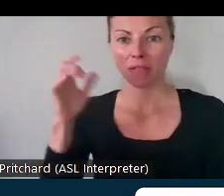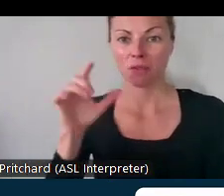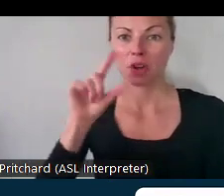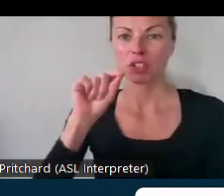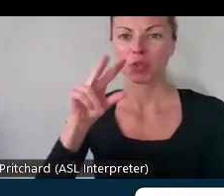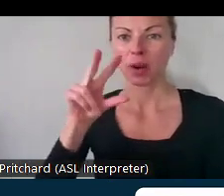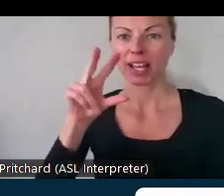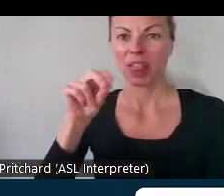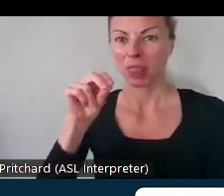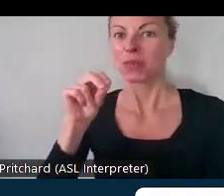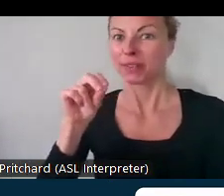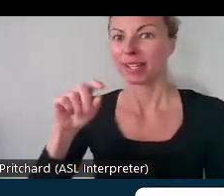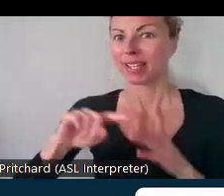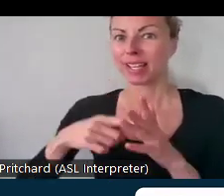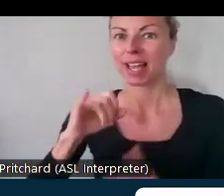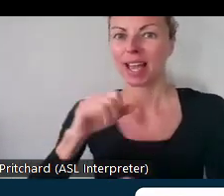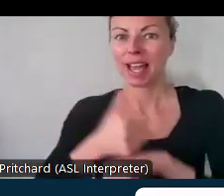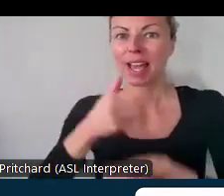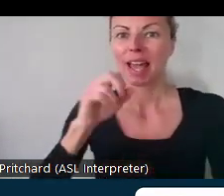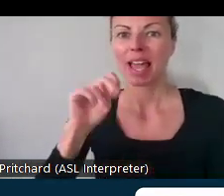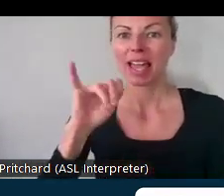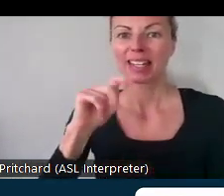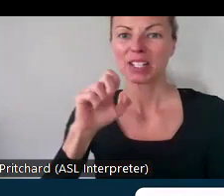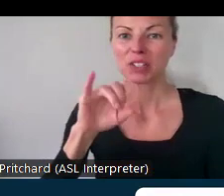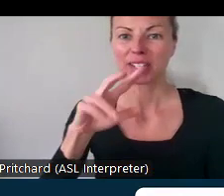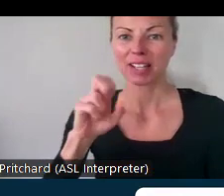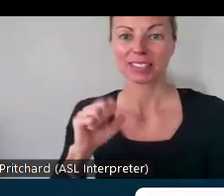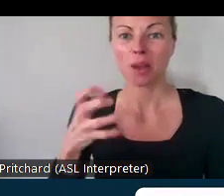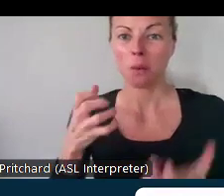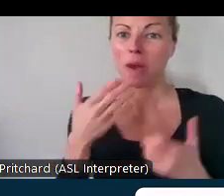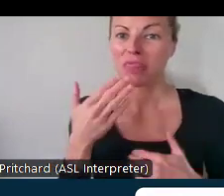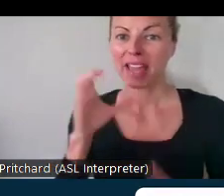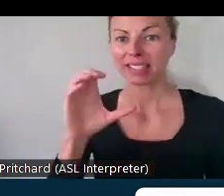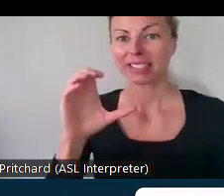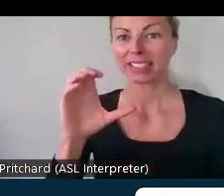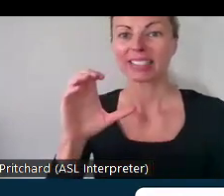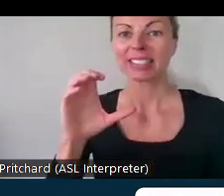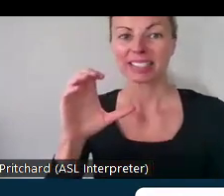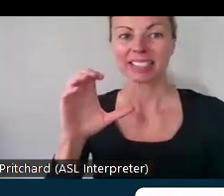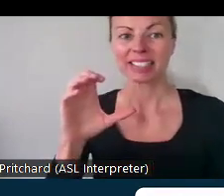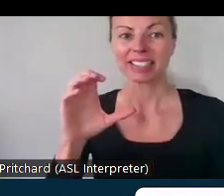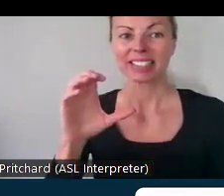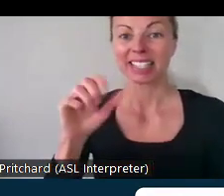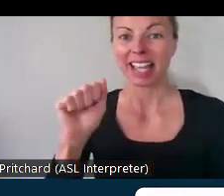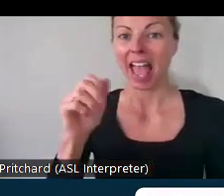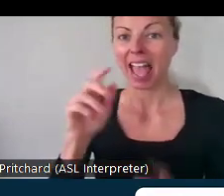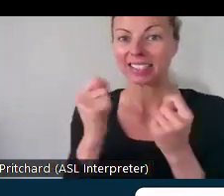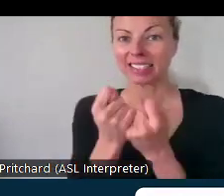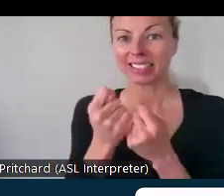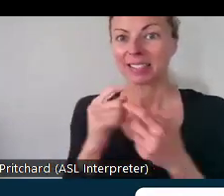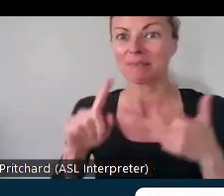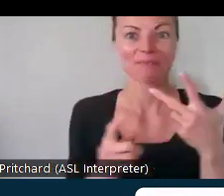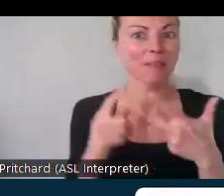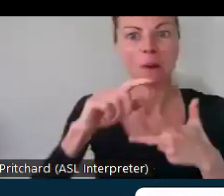initiative. I want to extend special thanks to our CDA team for leading today's discussion, Ross,